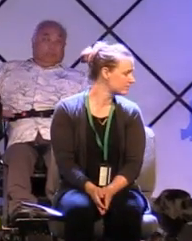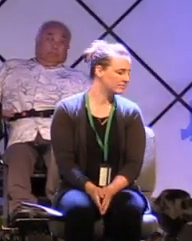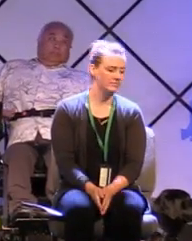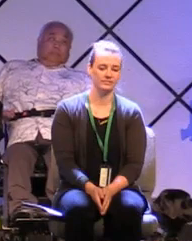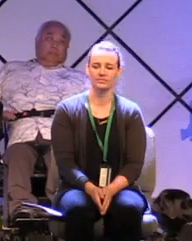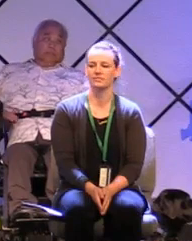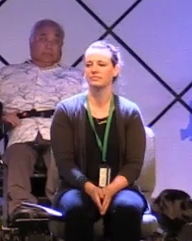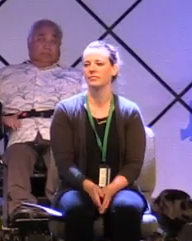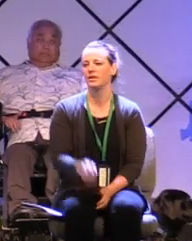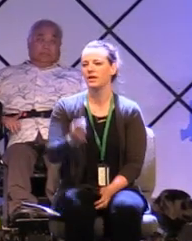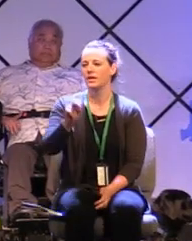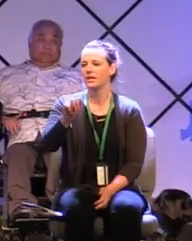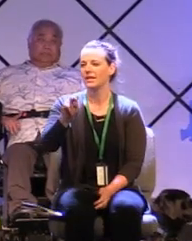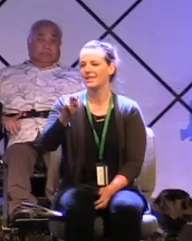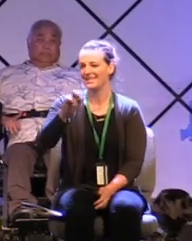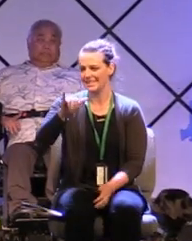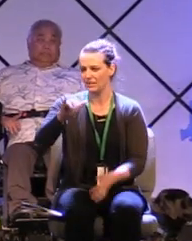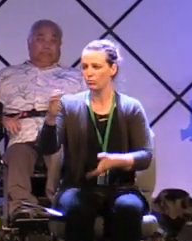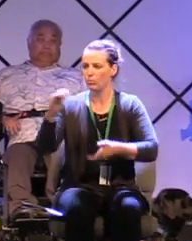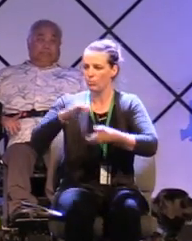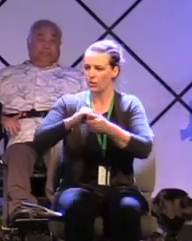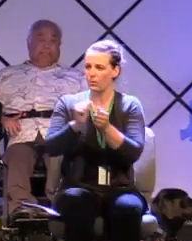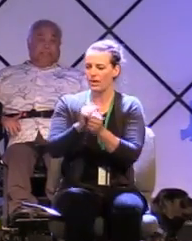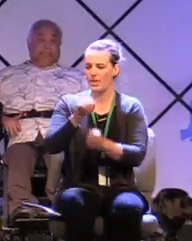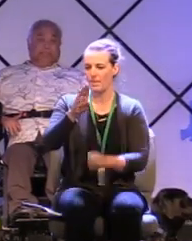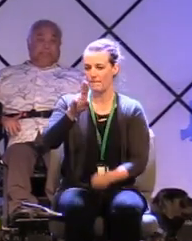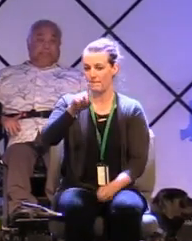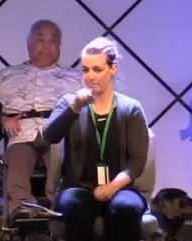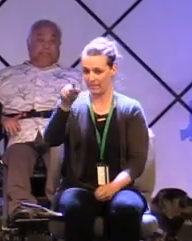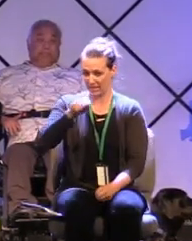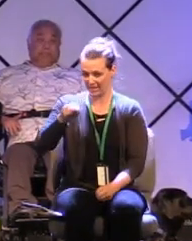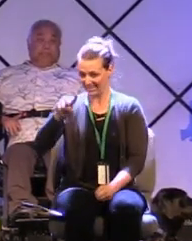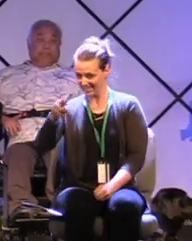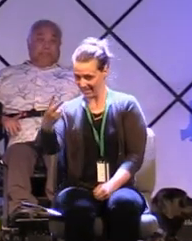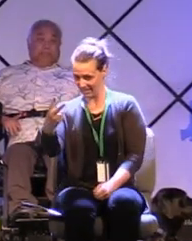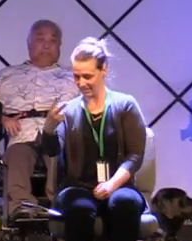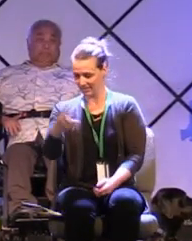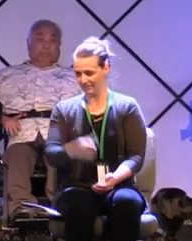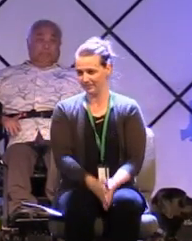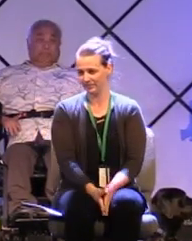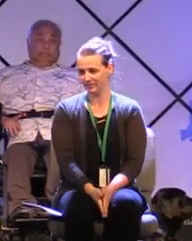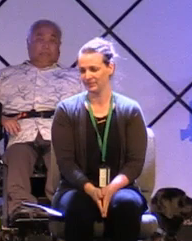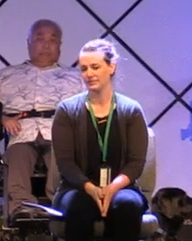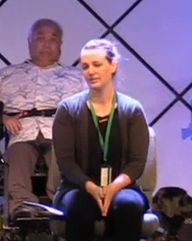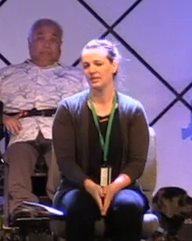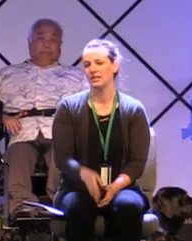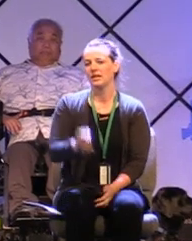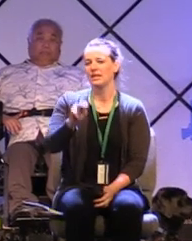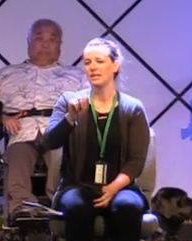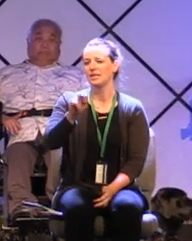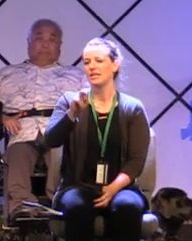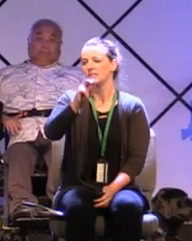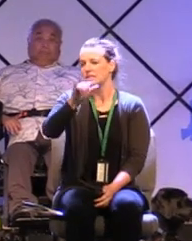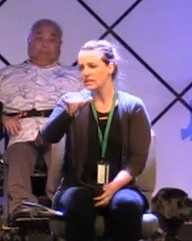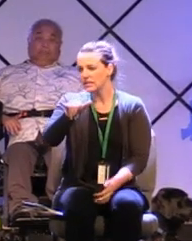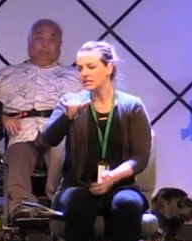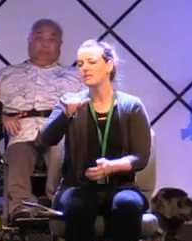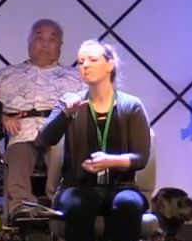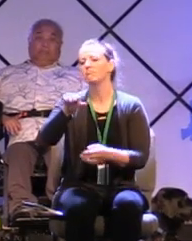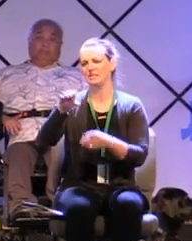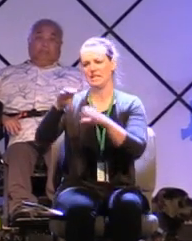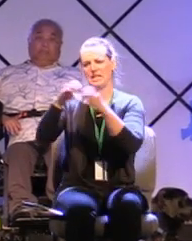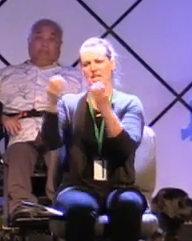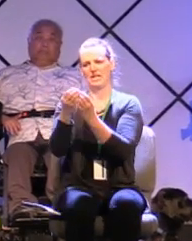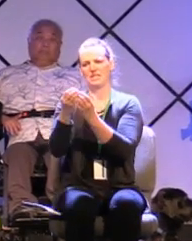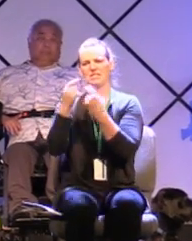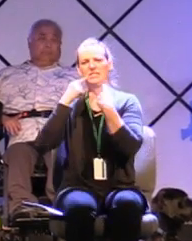Nancy has been placed with successor service dog Buzz the Second, a male lab golden cross. Nancy is another one of our class successors and